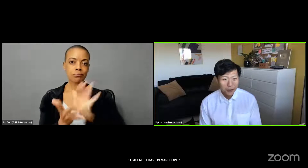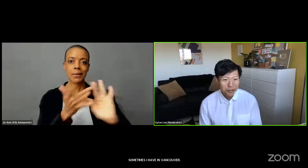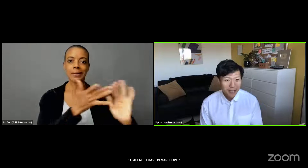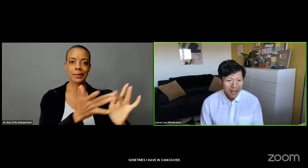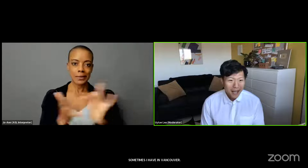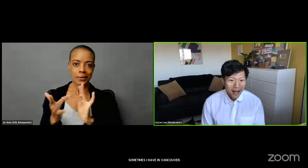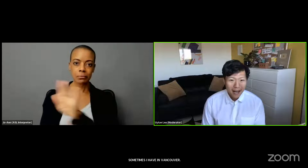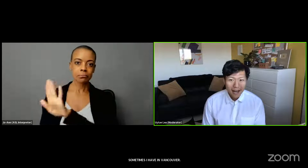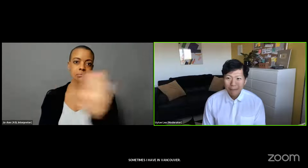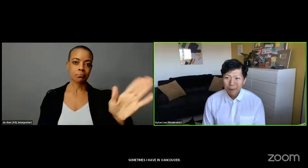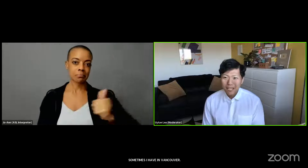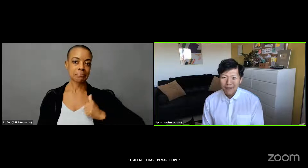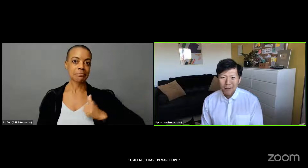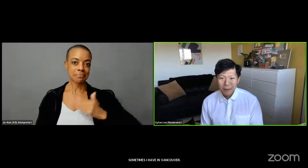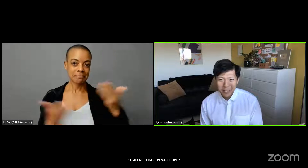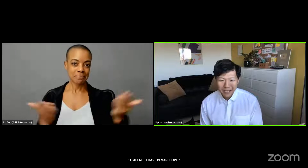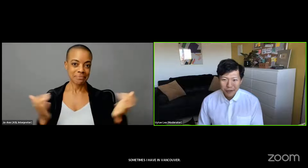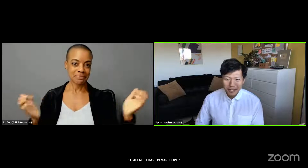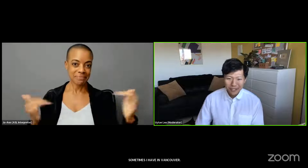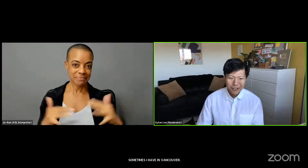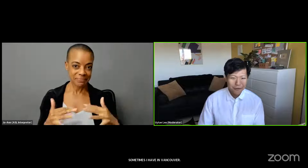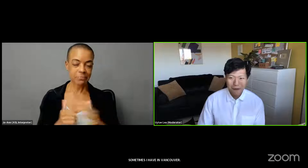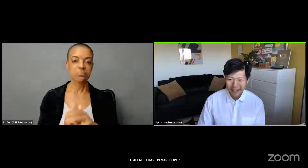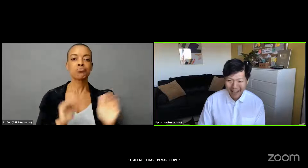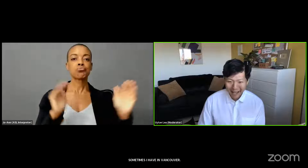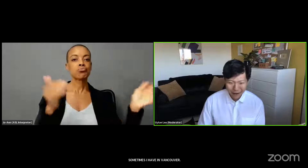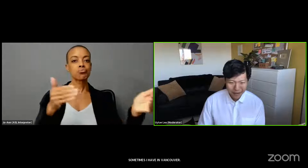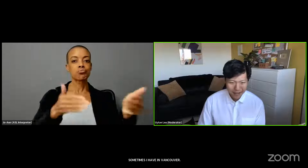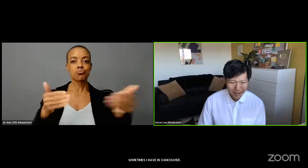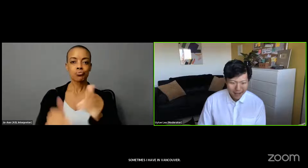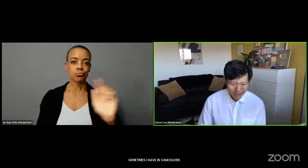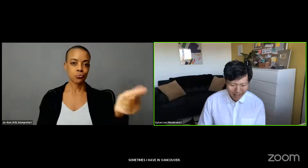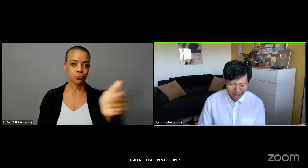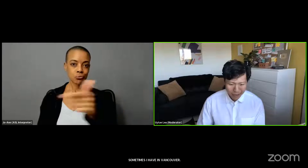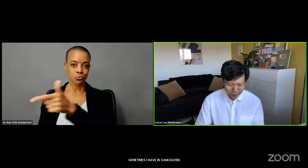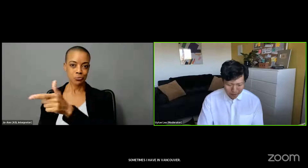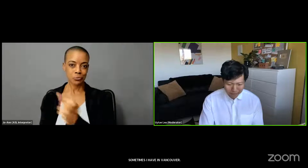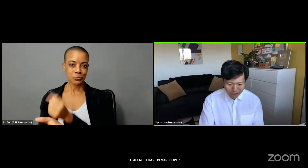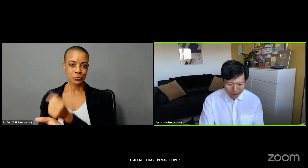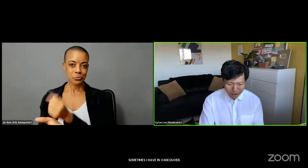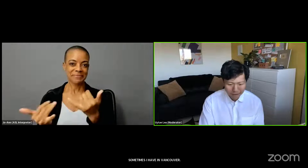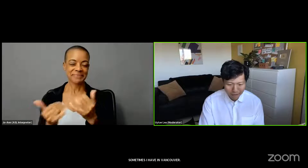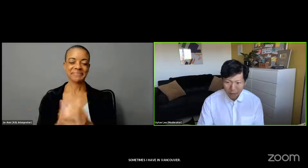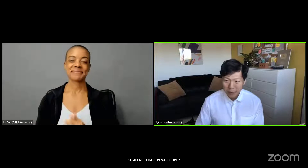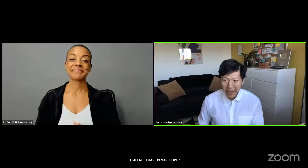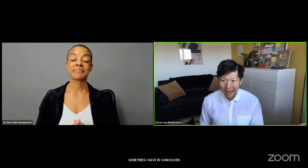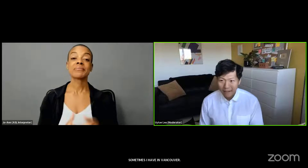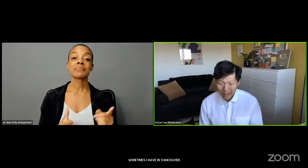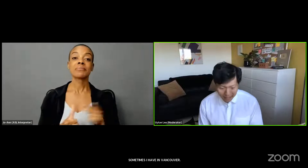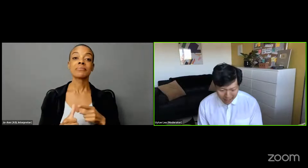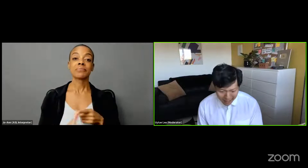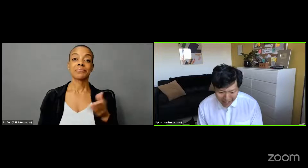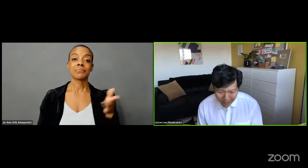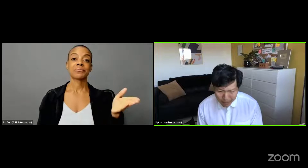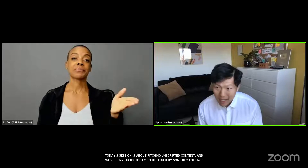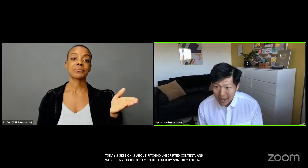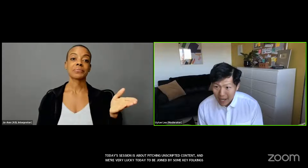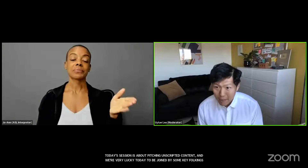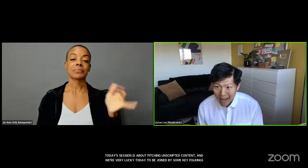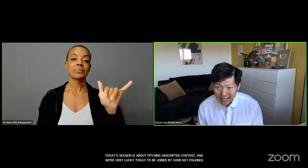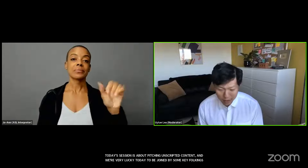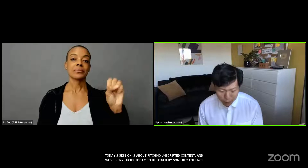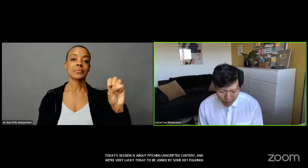our country, and I'm going to give them a quick introduction right now. So first off, we have